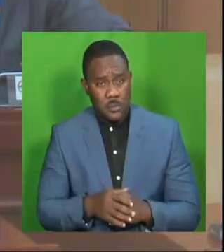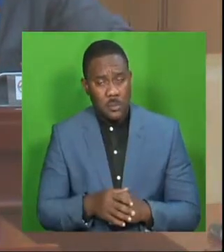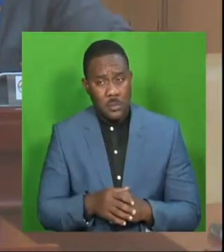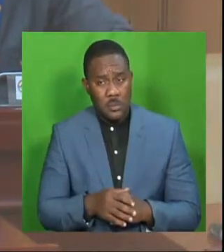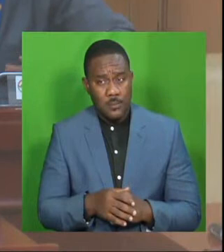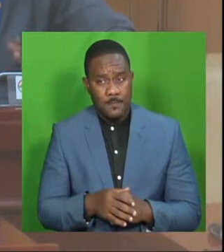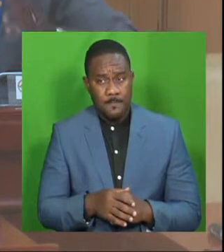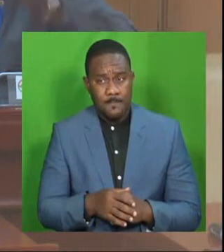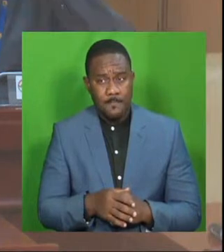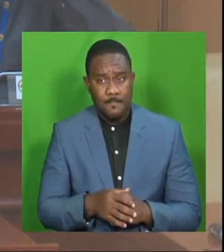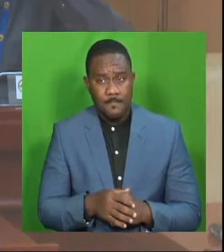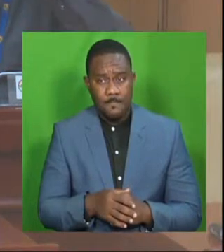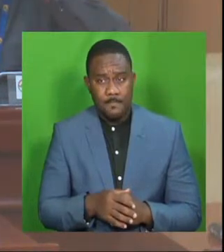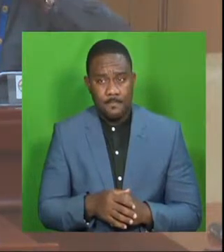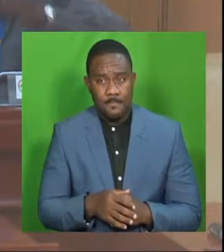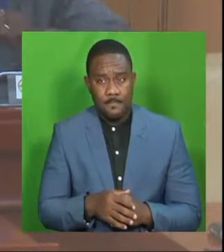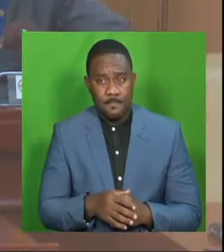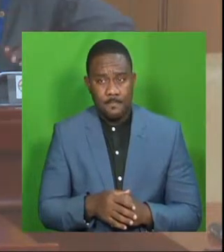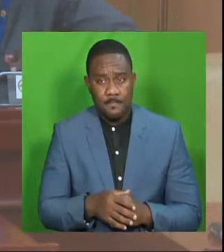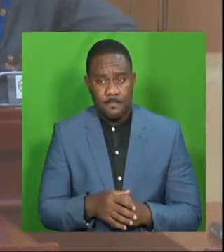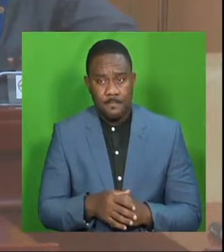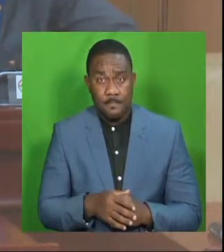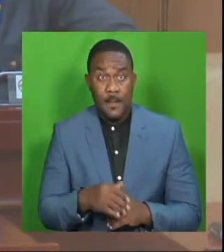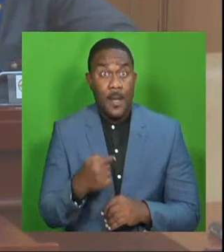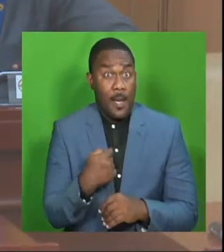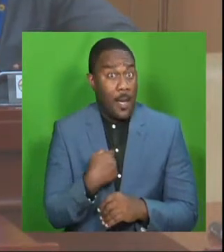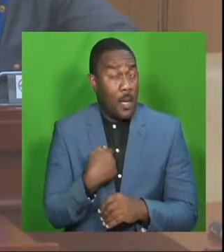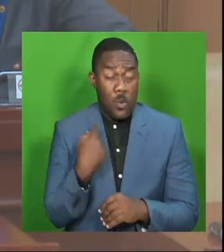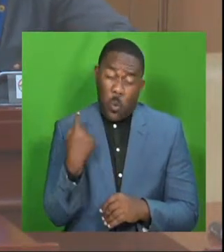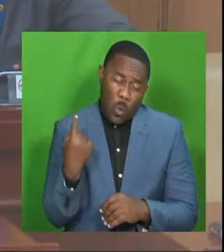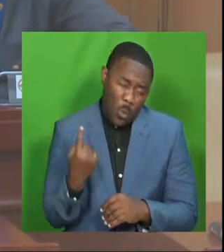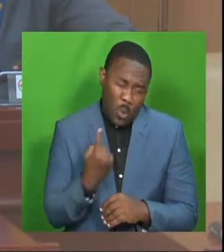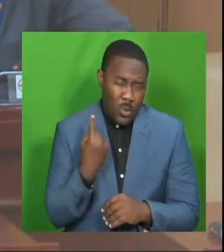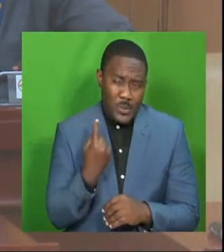statement, because I've always maintained that